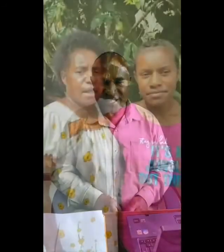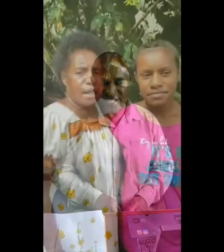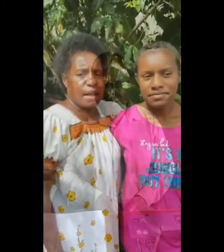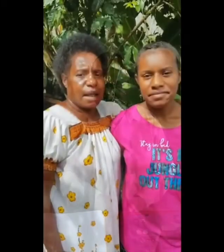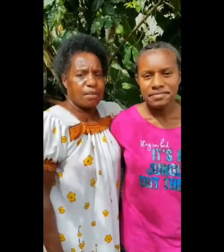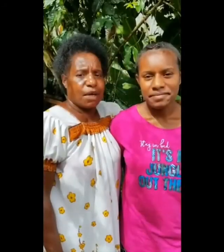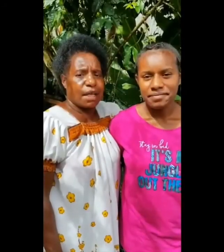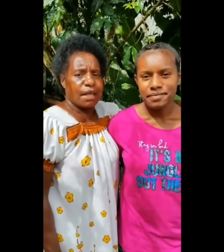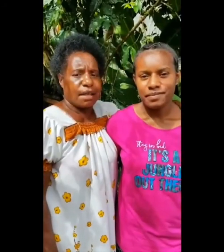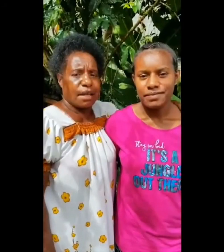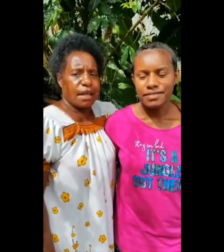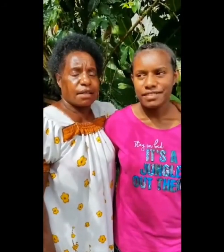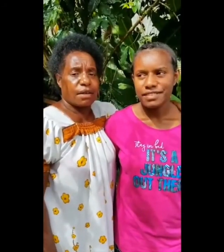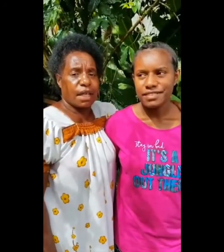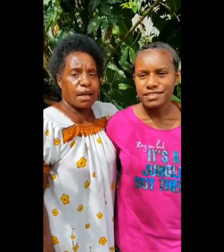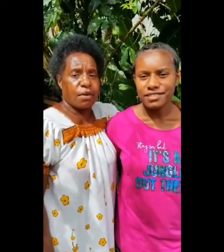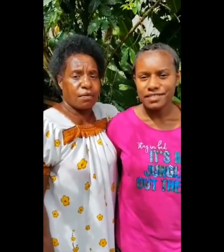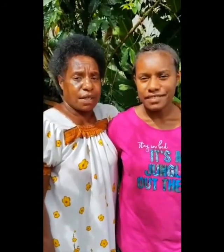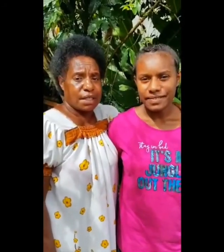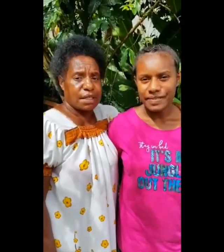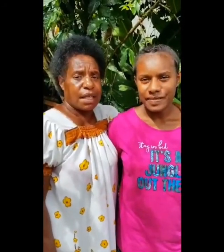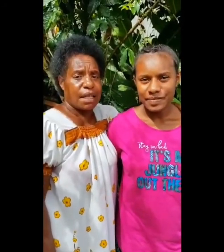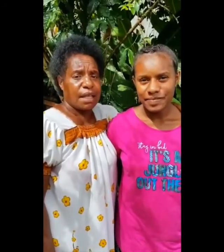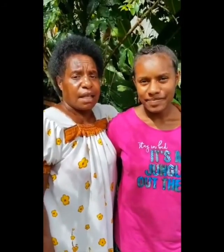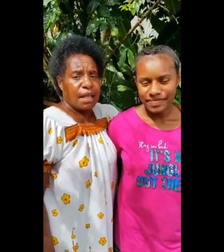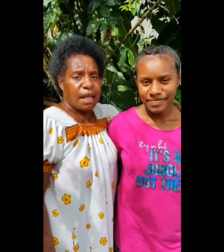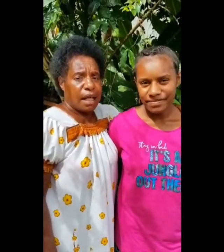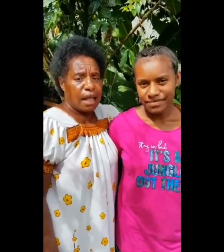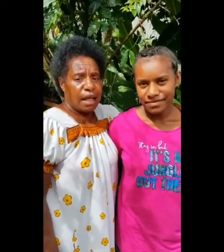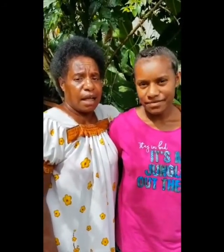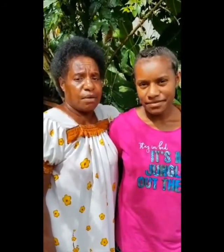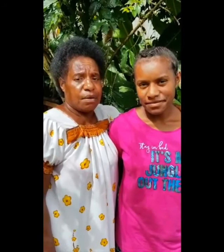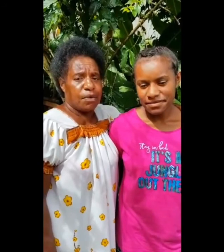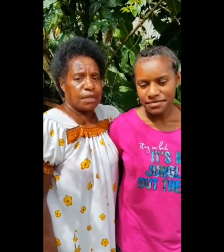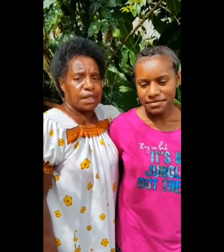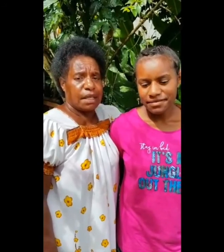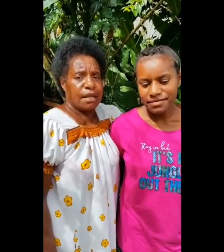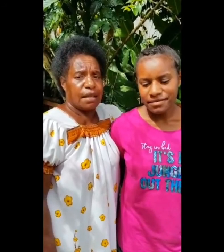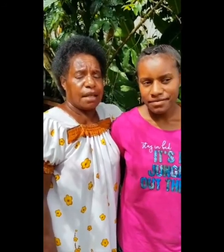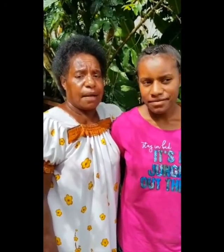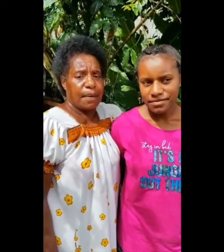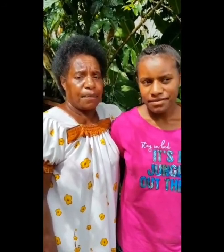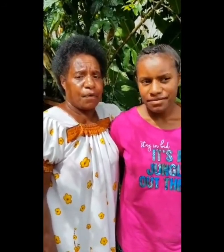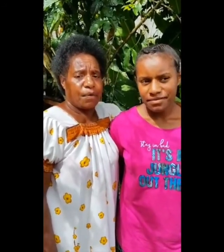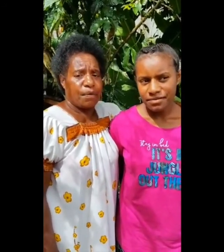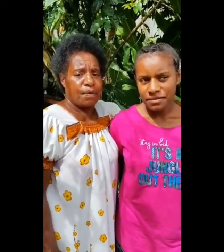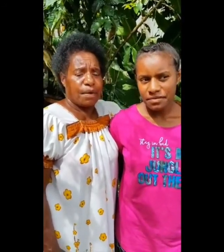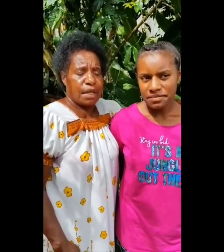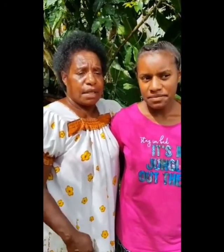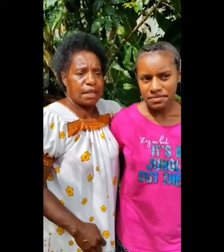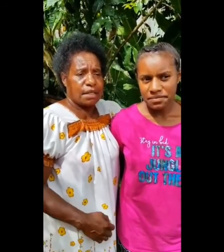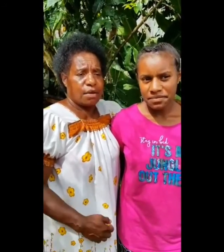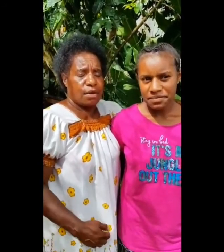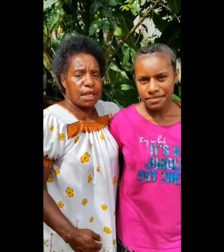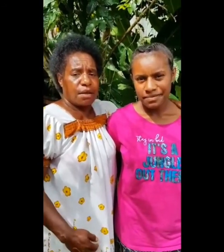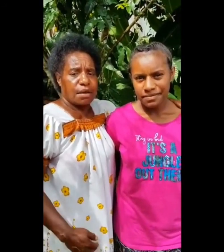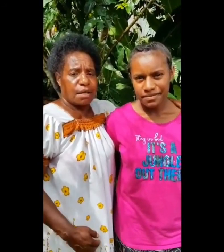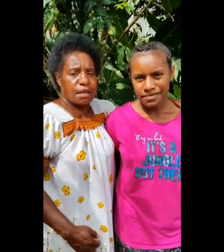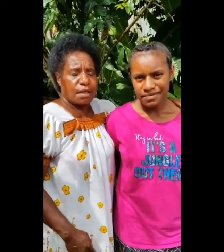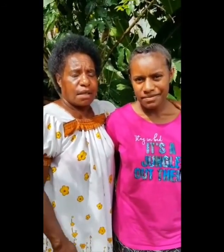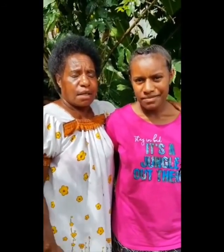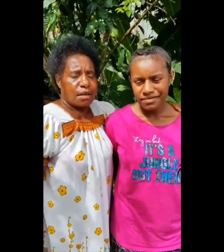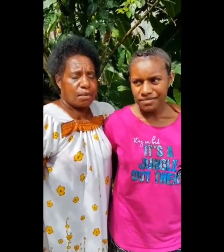world. And I'm working in the headquarters office. Our boss said that this